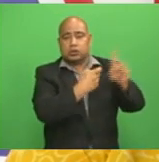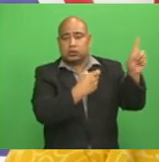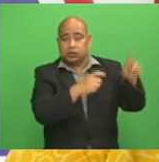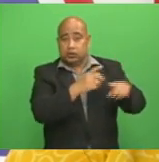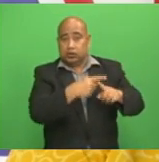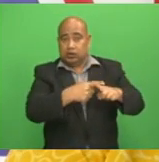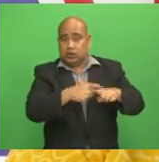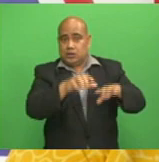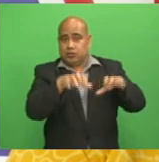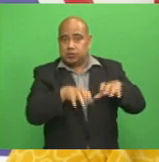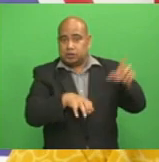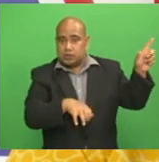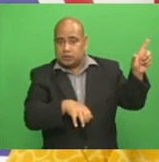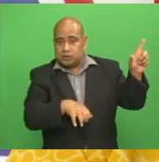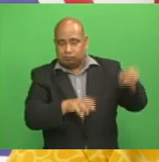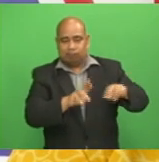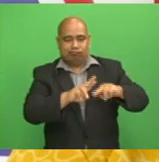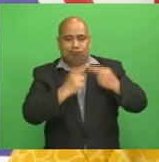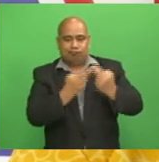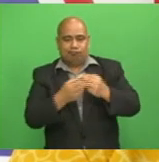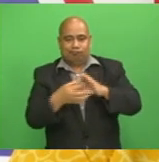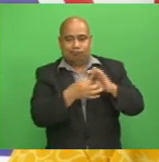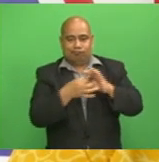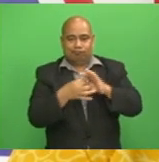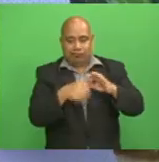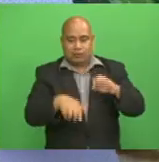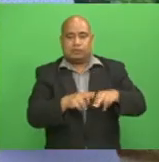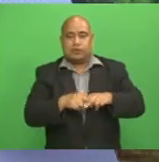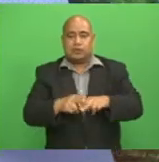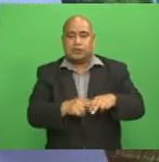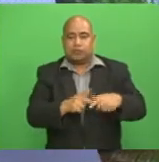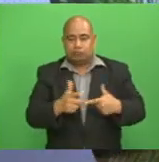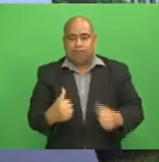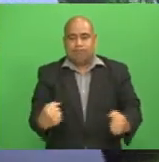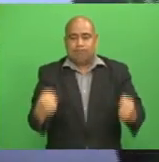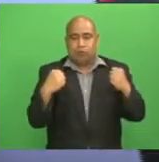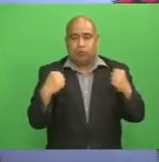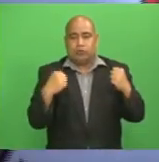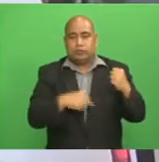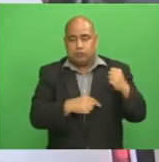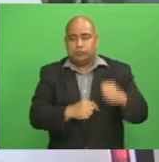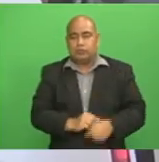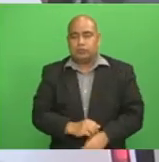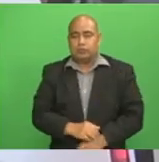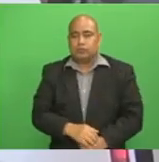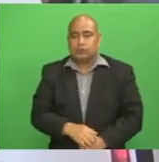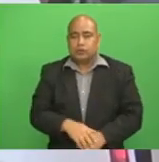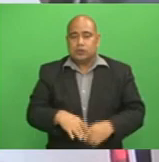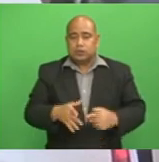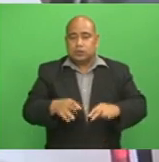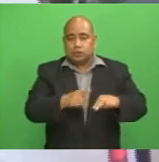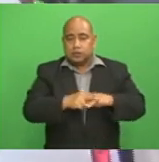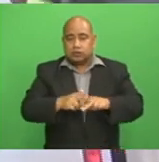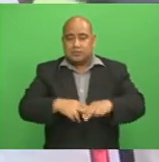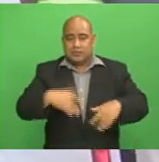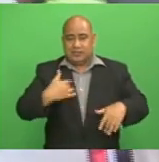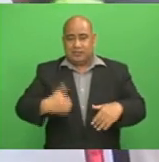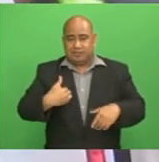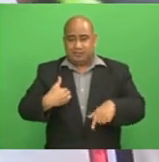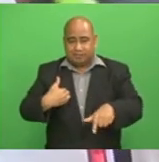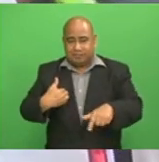that relationship has significantly been strengthened. Among her Fiji highlights, Hopkins says the royal visit in